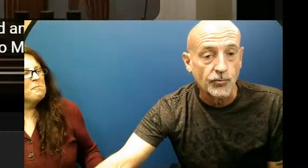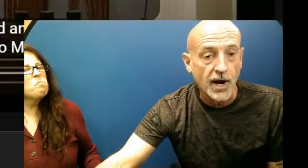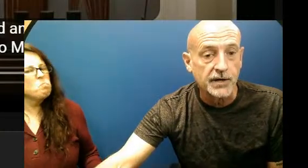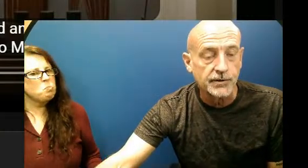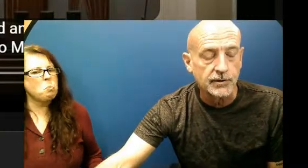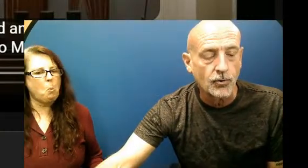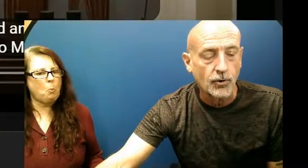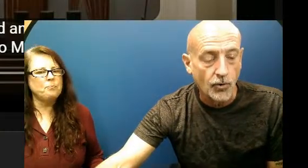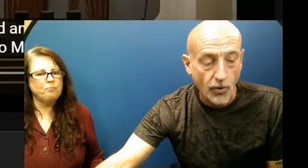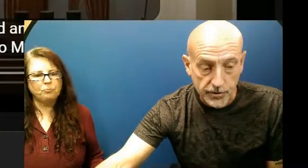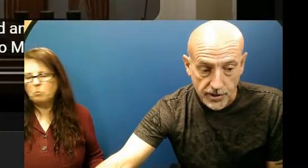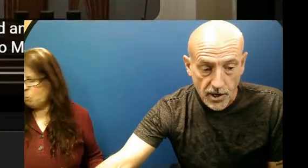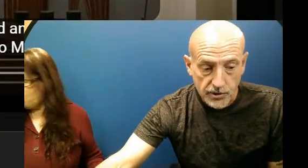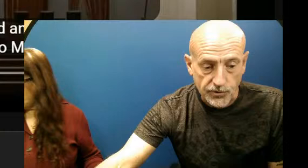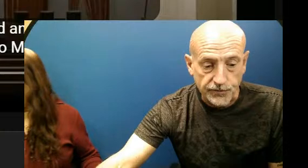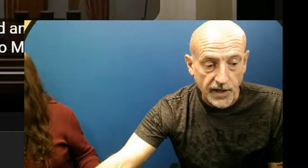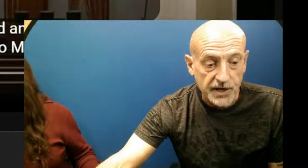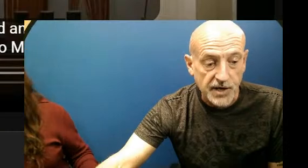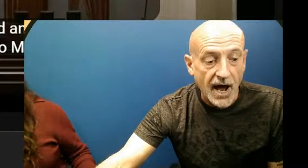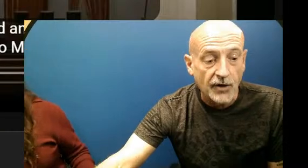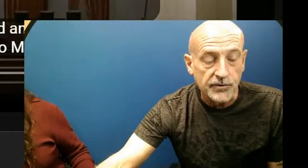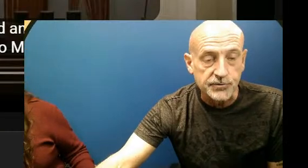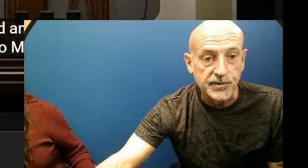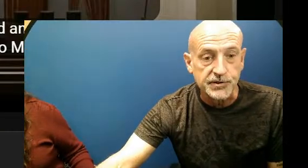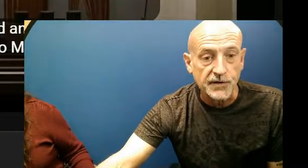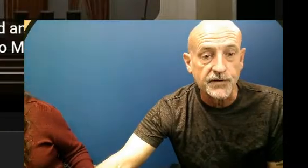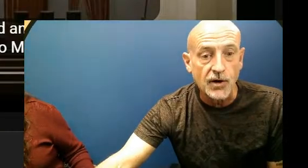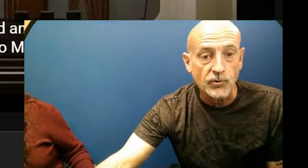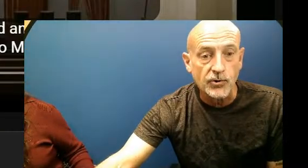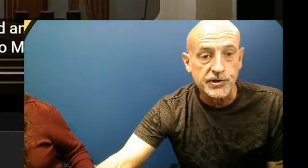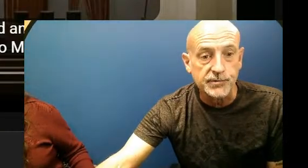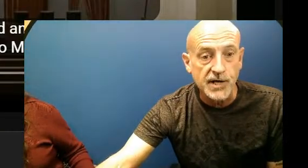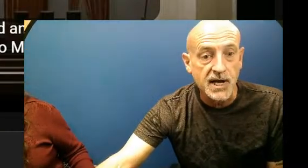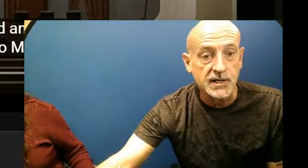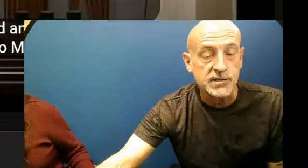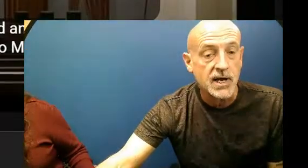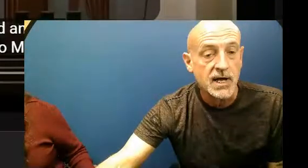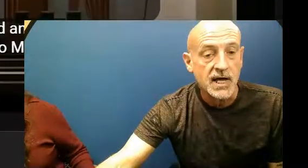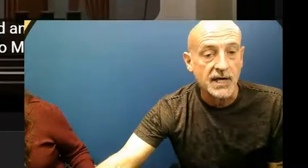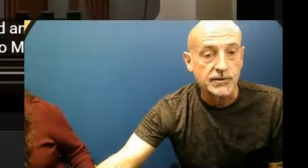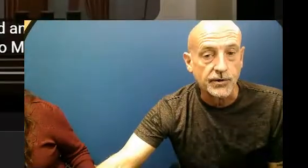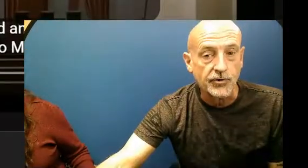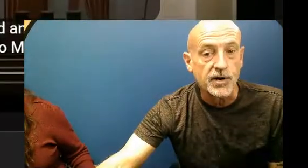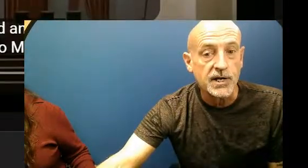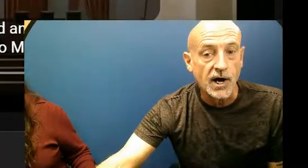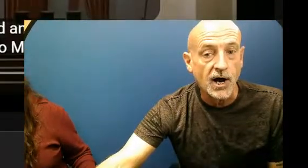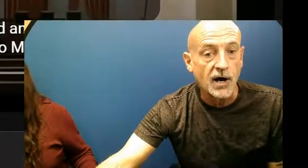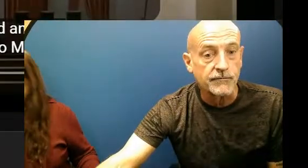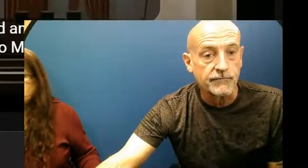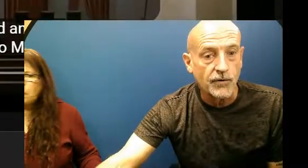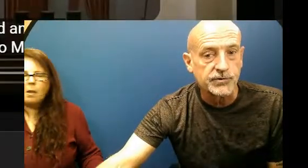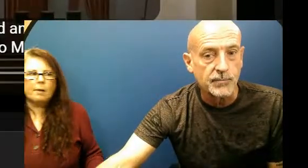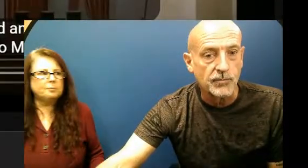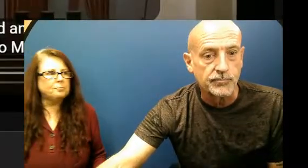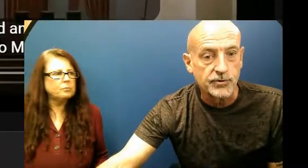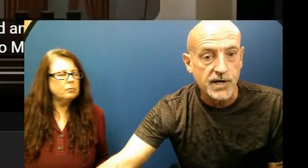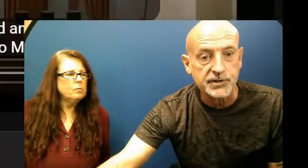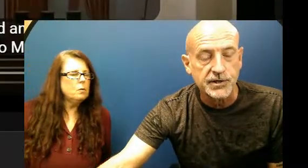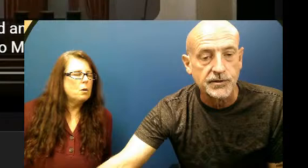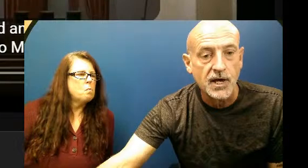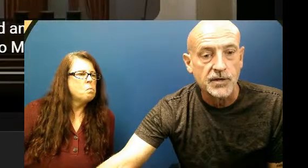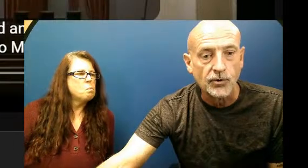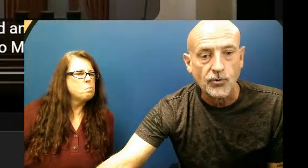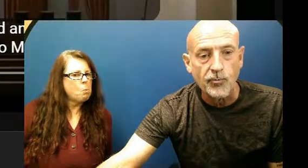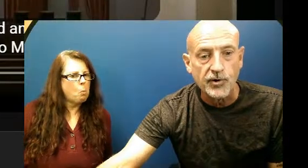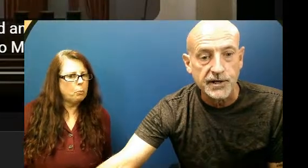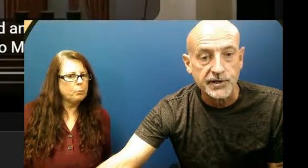would direct the lower courts to flesh out the specific ownership chains and the degree of First Amendment